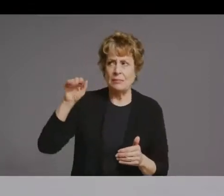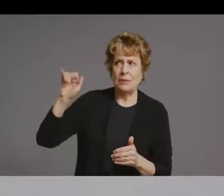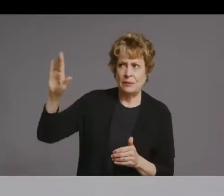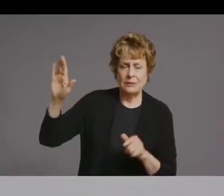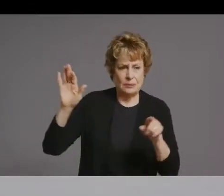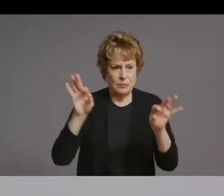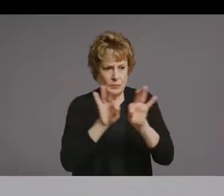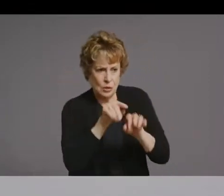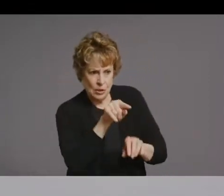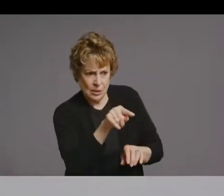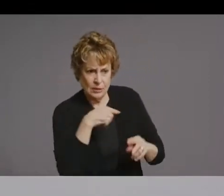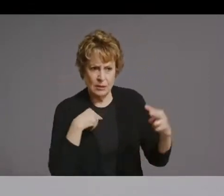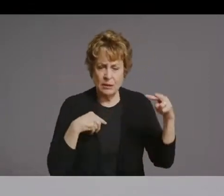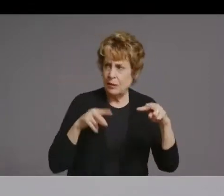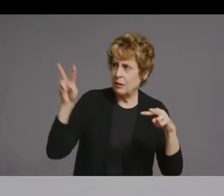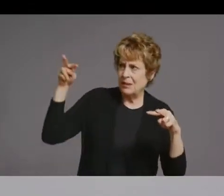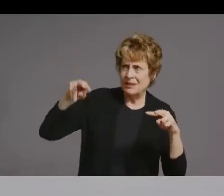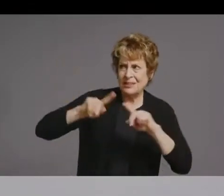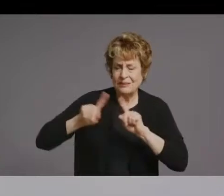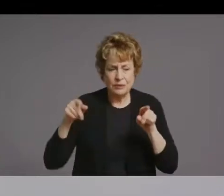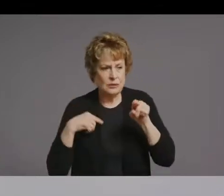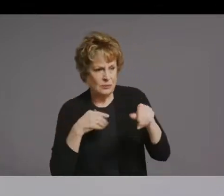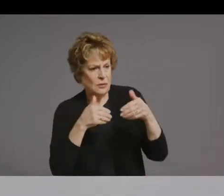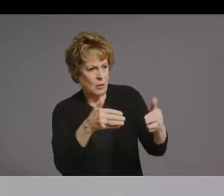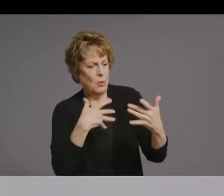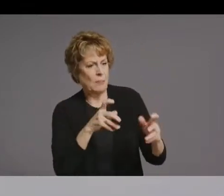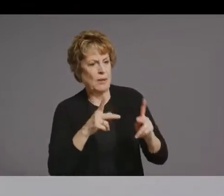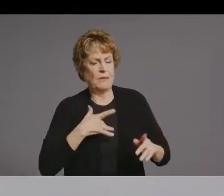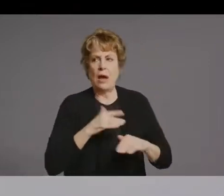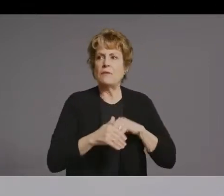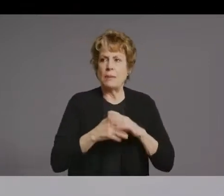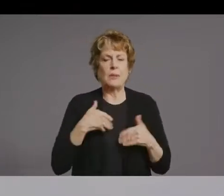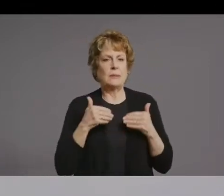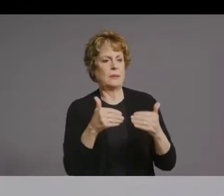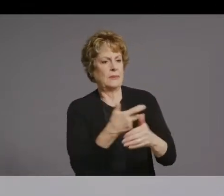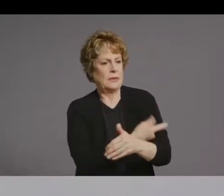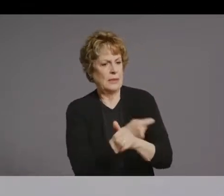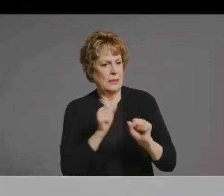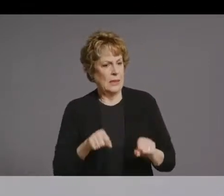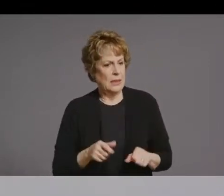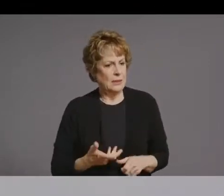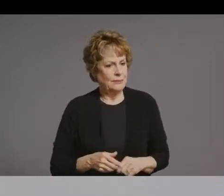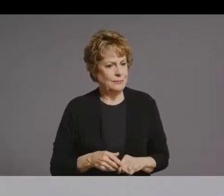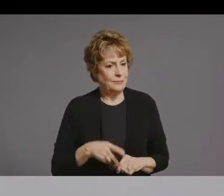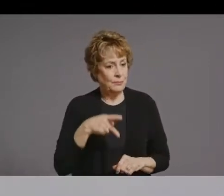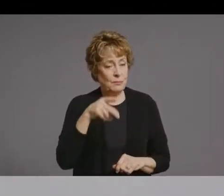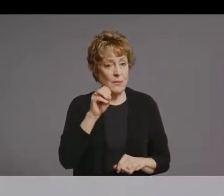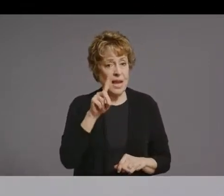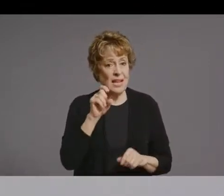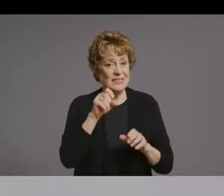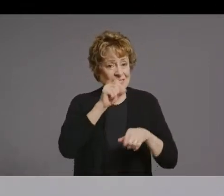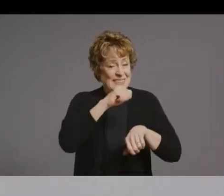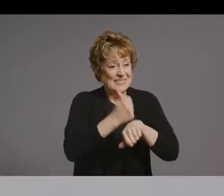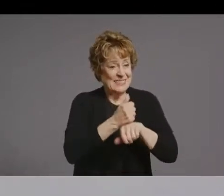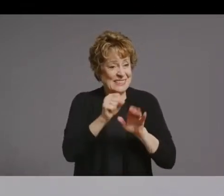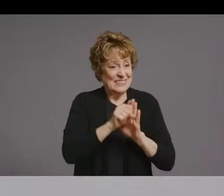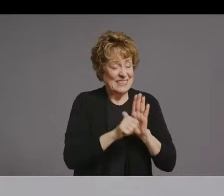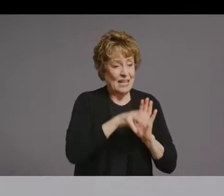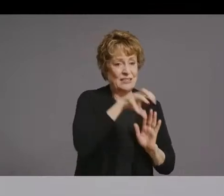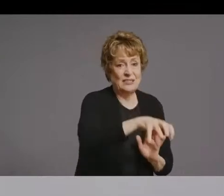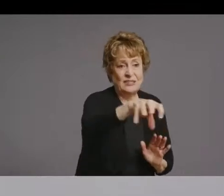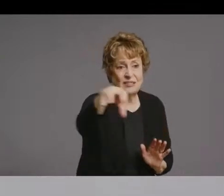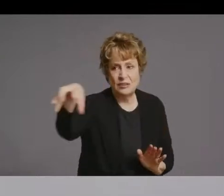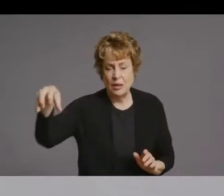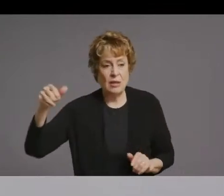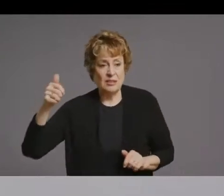onboarding and the deployment of that for a state pod site is a significant workload on the department, and with us